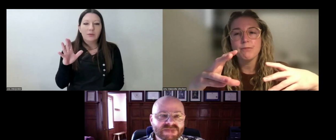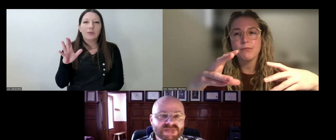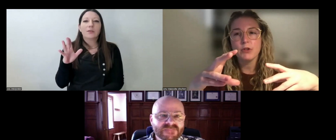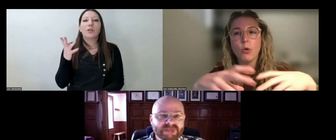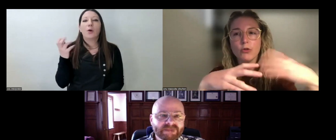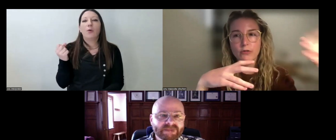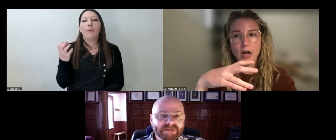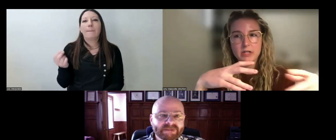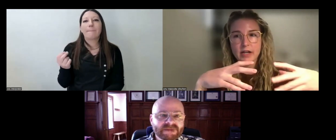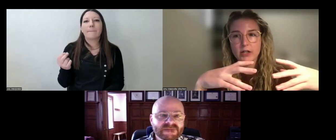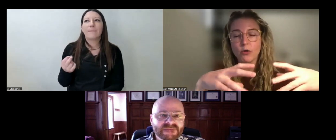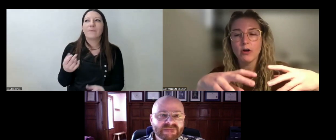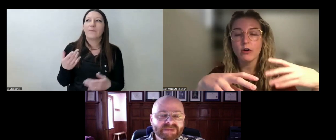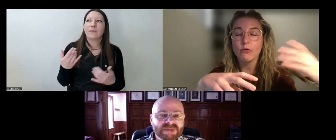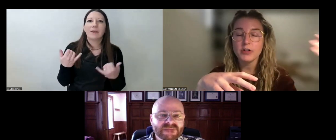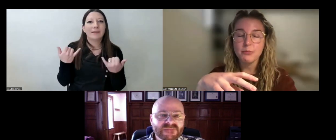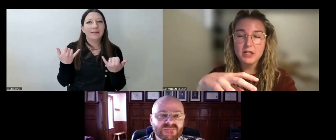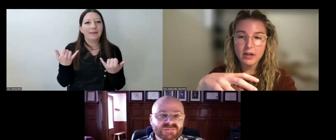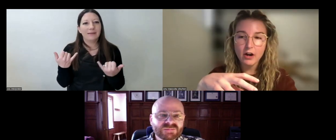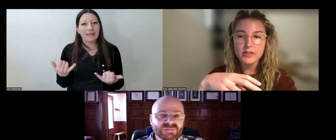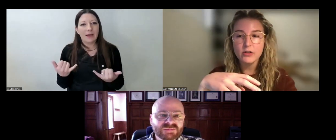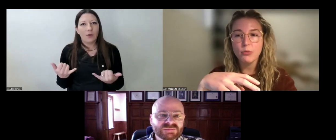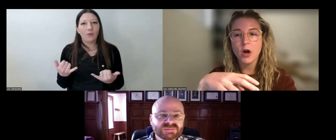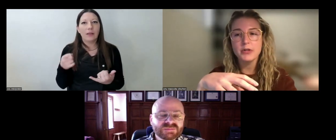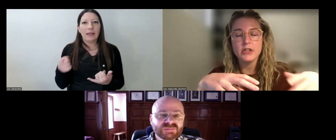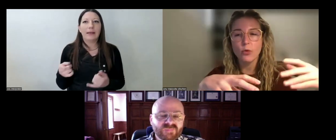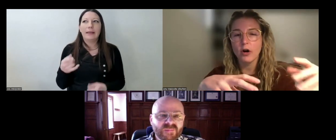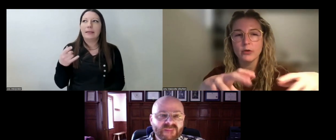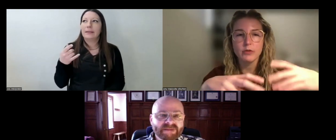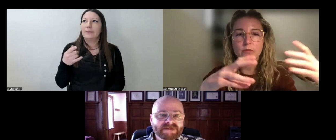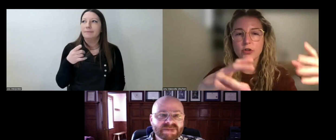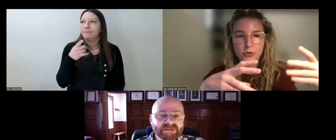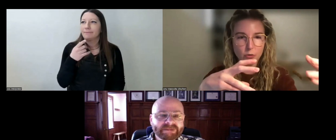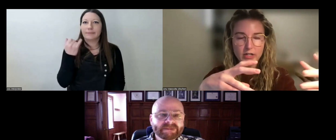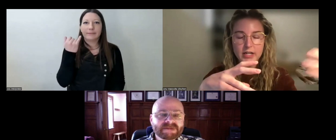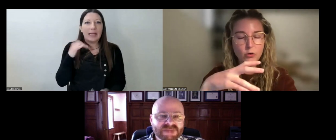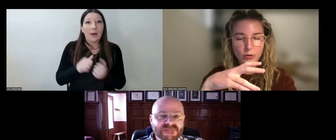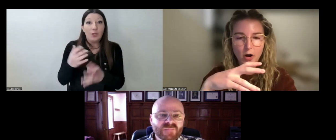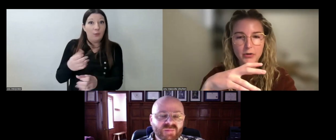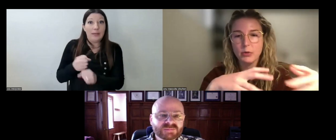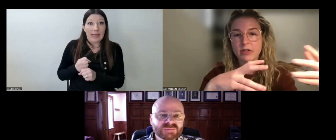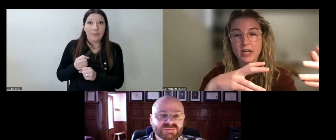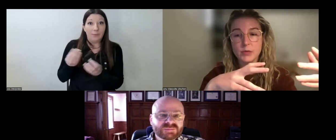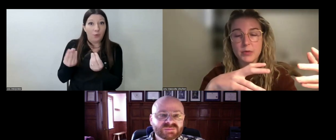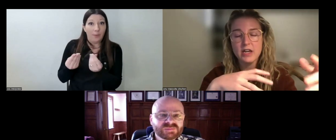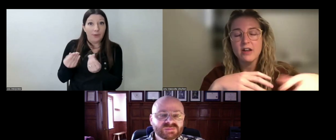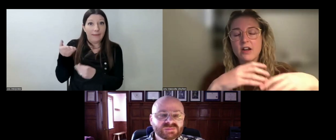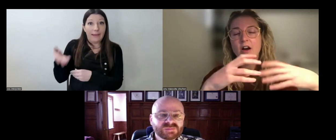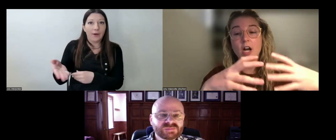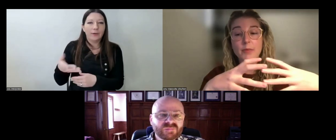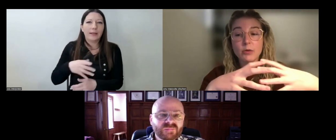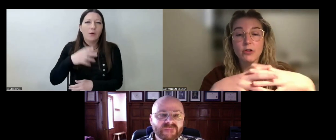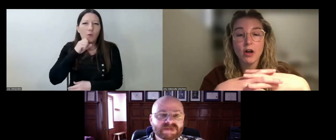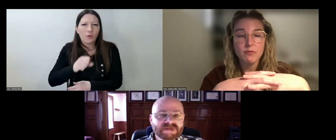where, you know, older families that can no longer afford to be there are selling their properties, or, you know, the children don't want to take over the property, whatever the case may be,